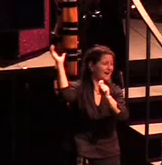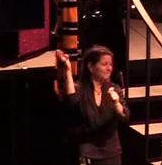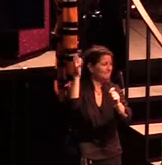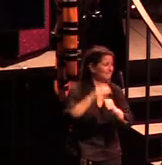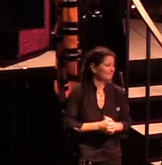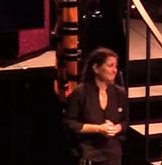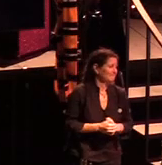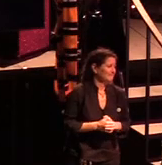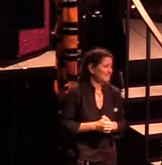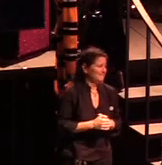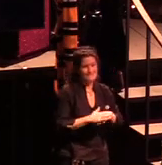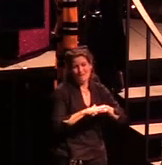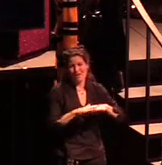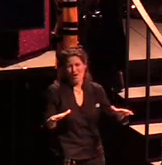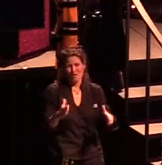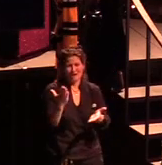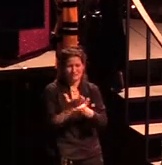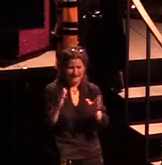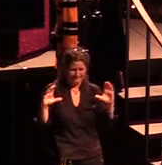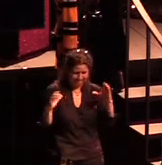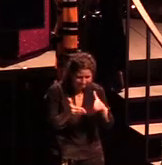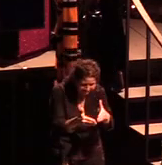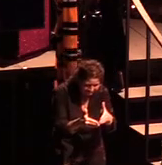mean they're not that's very niche